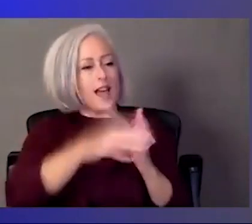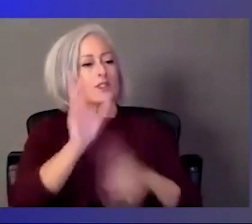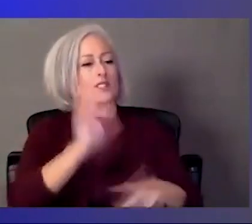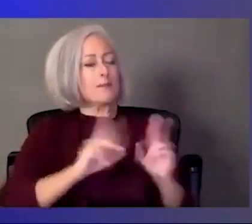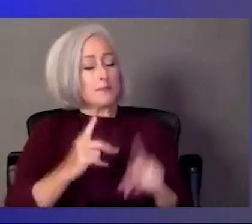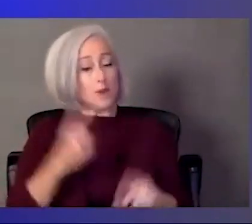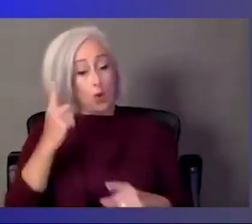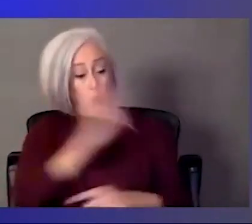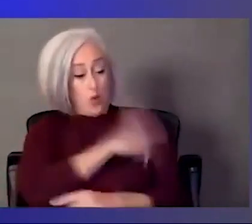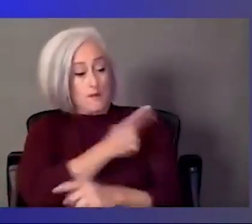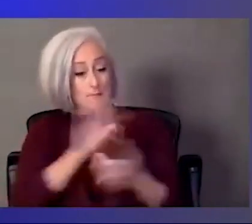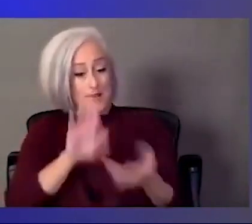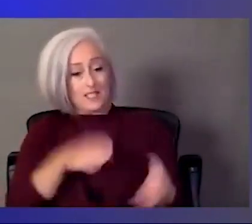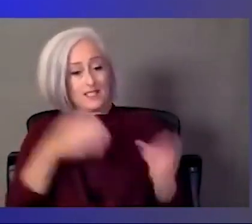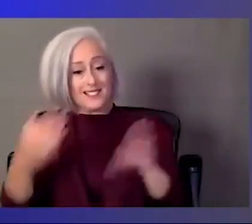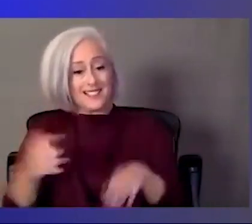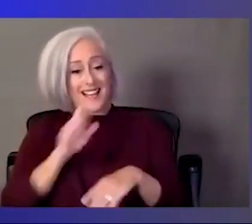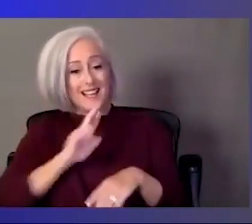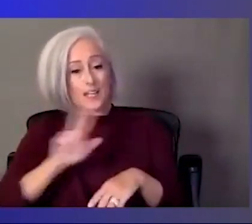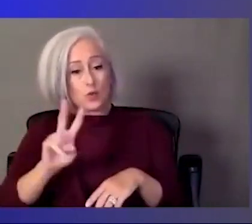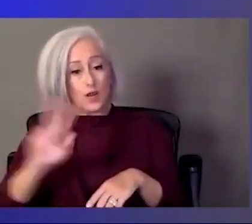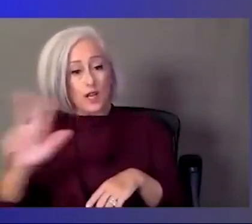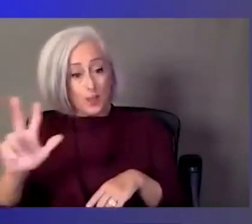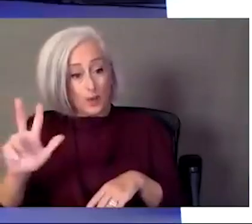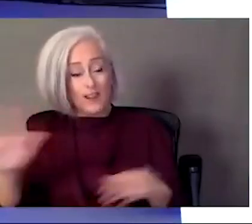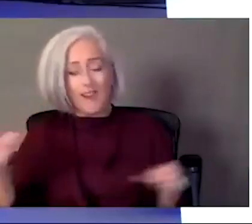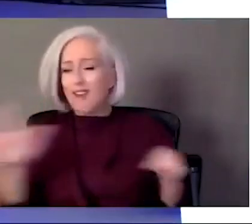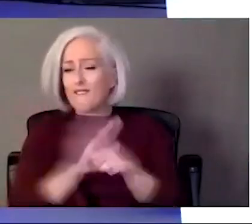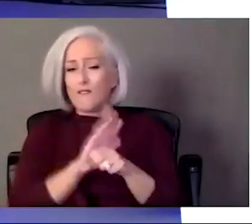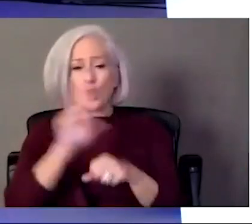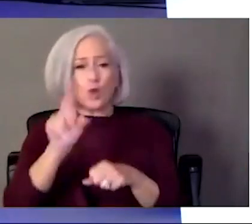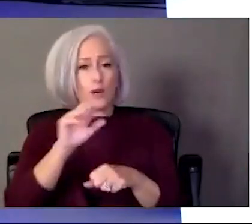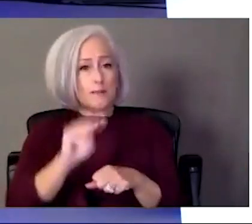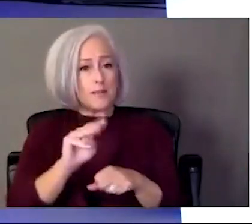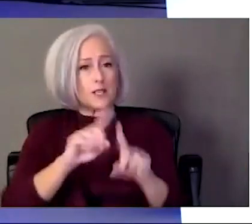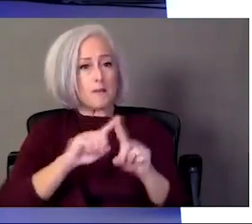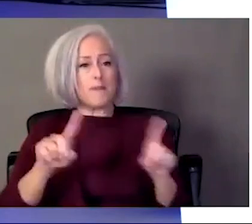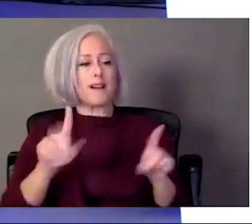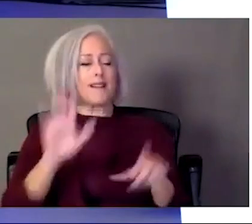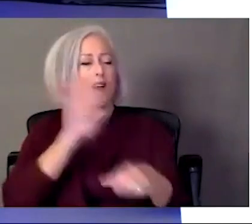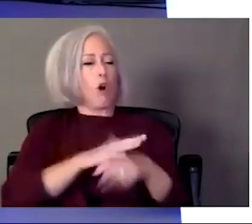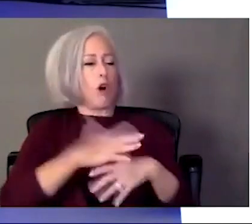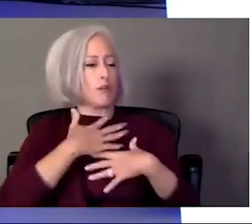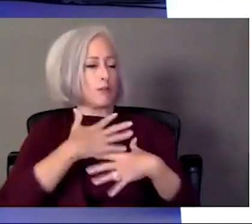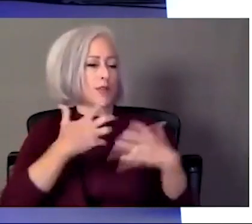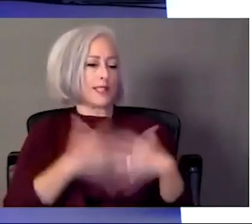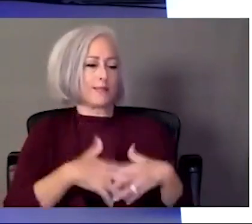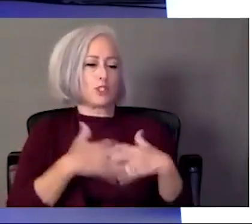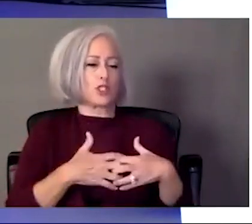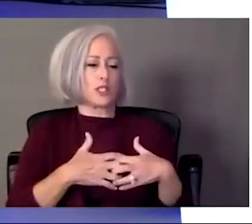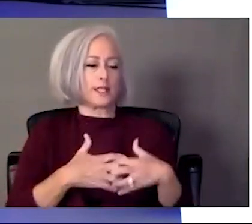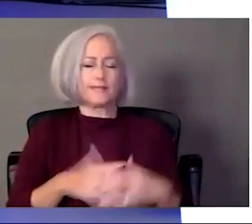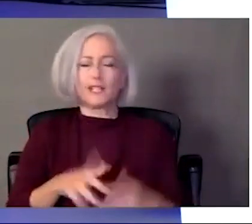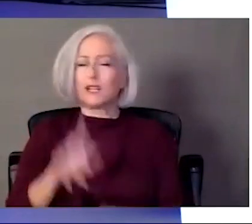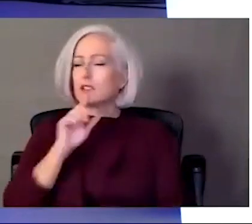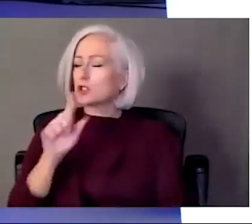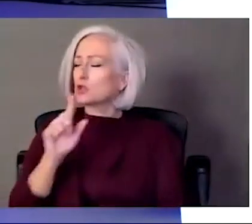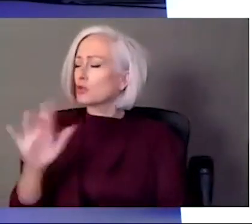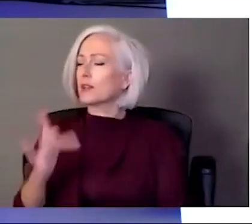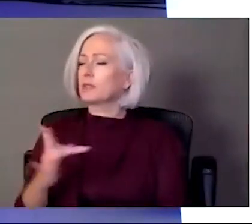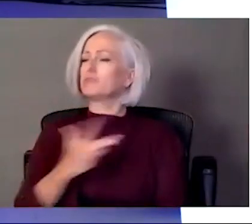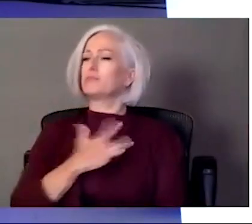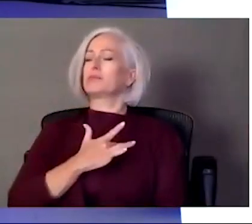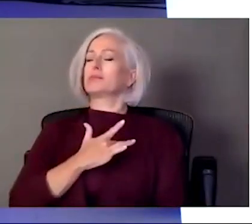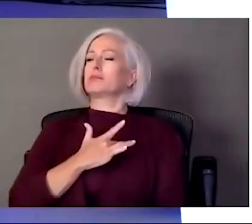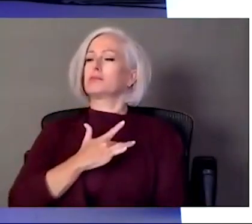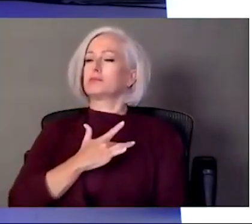on a ventilator in complete remission. It just doesn't that. It just hurts your heart. Yes, right,